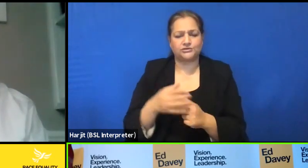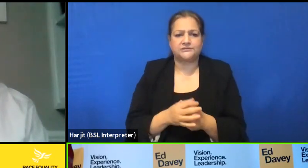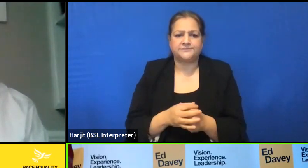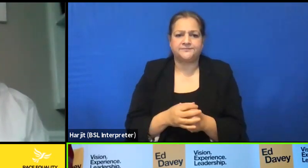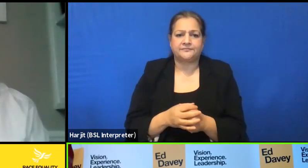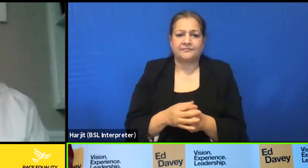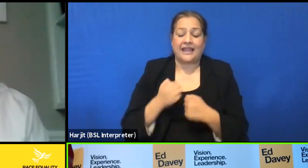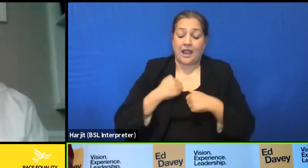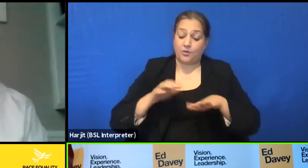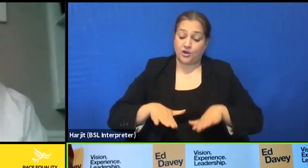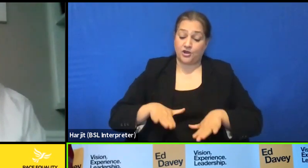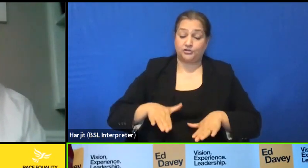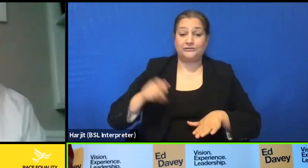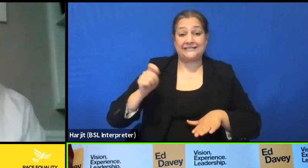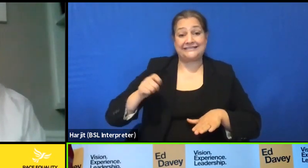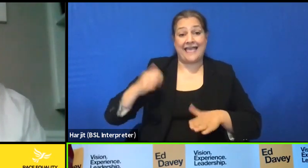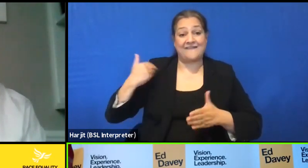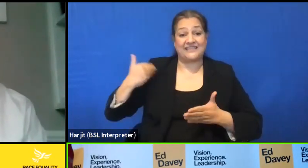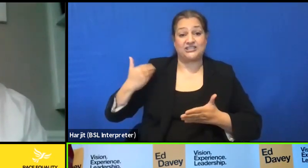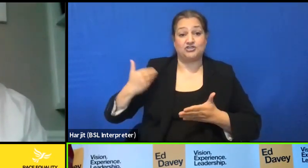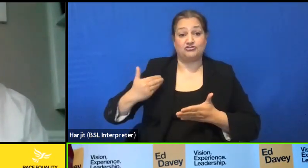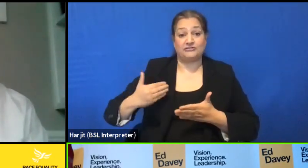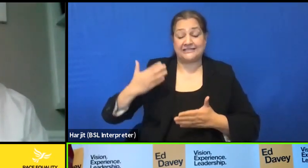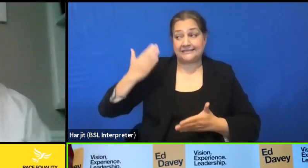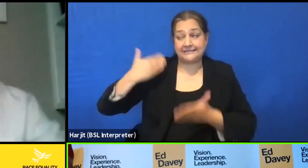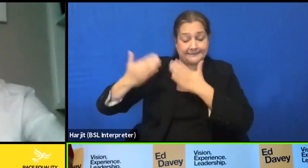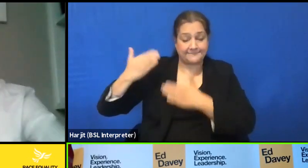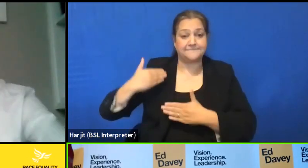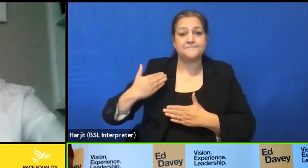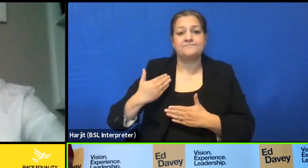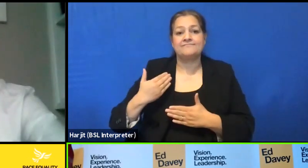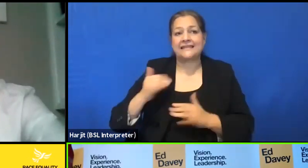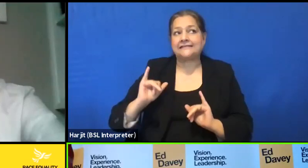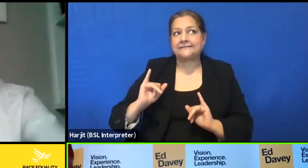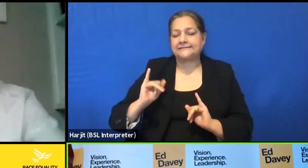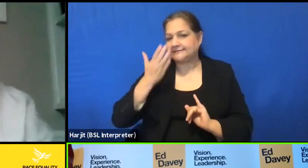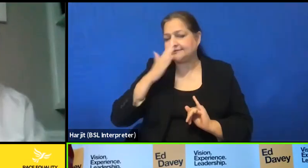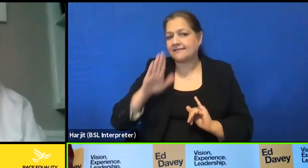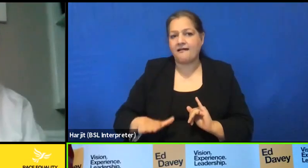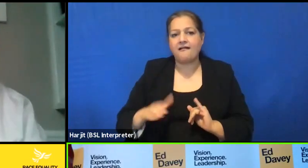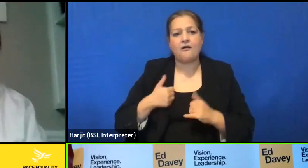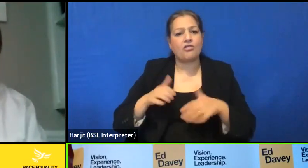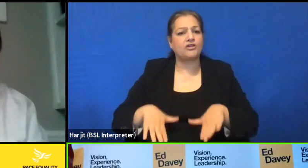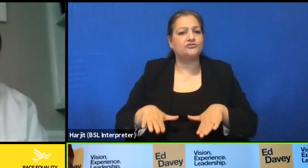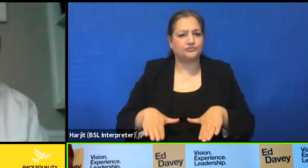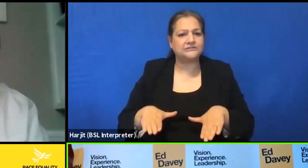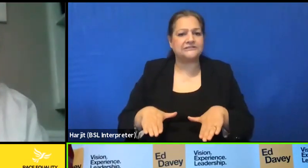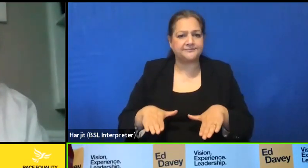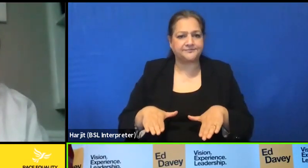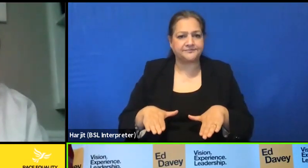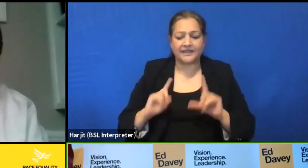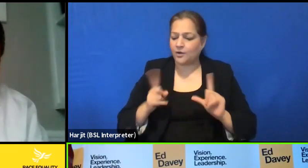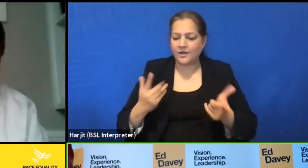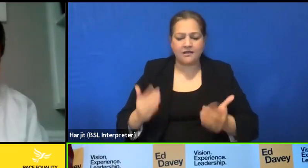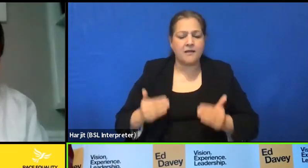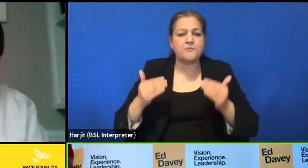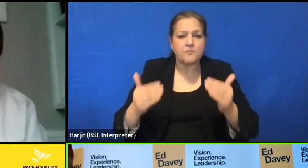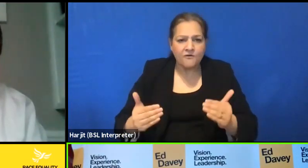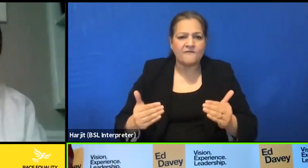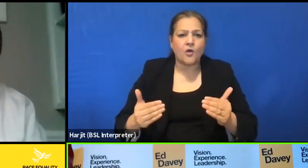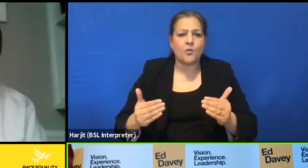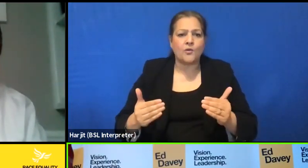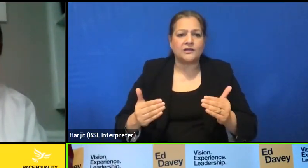our country is a scar on our country, and we can't go forward unless that is talked about and